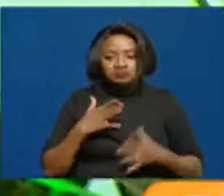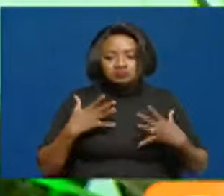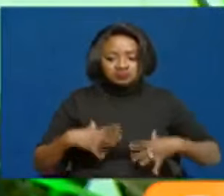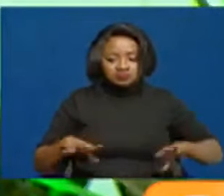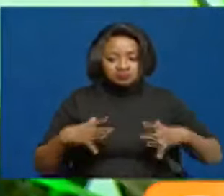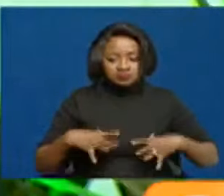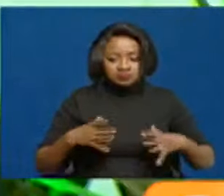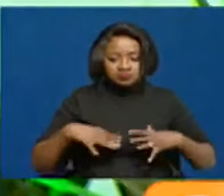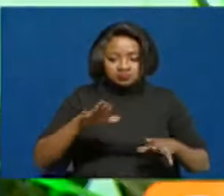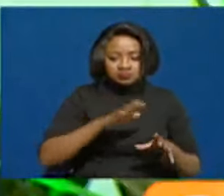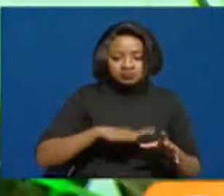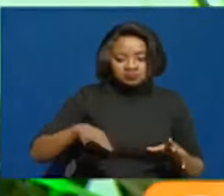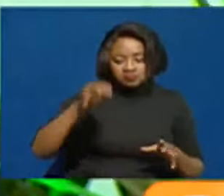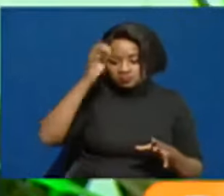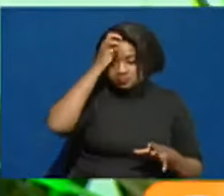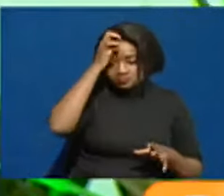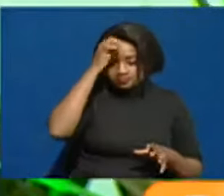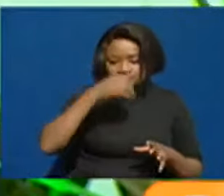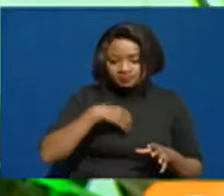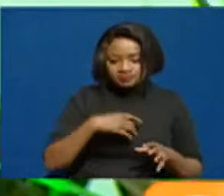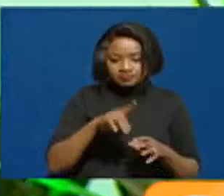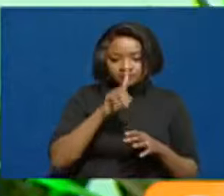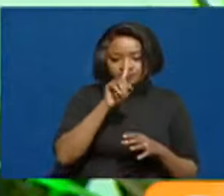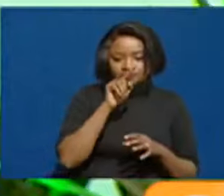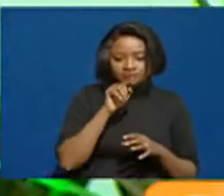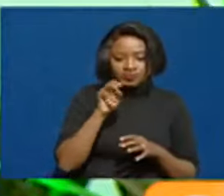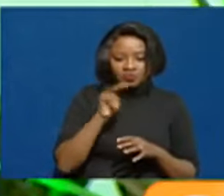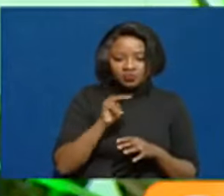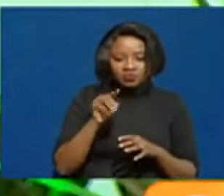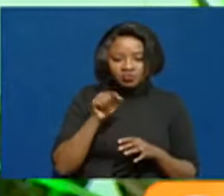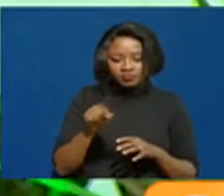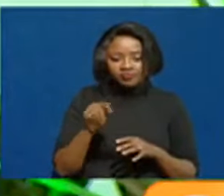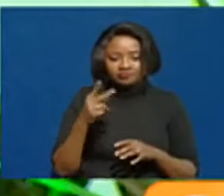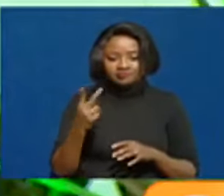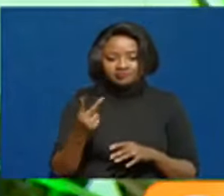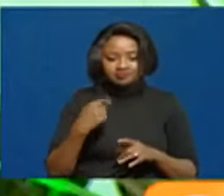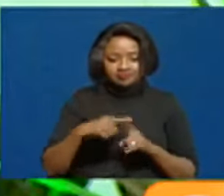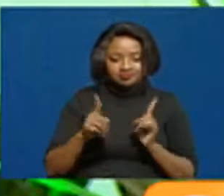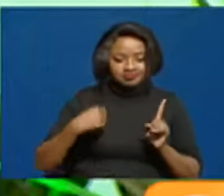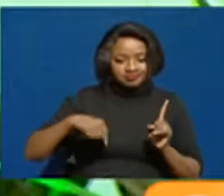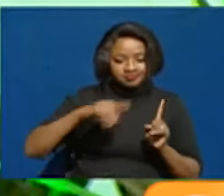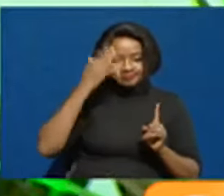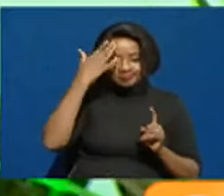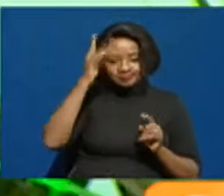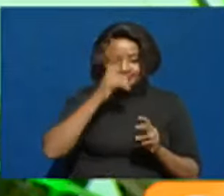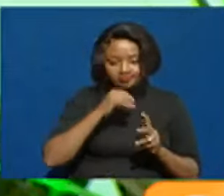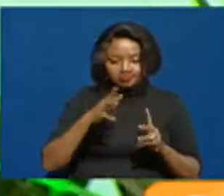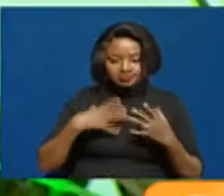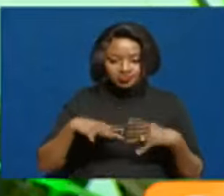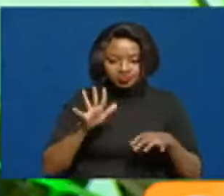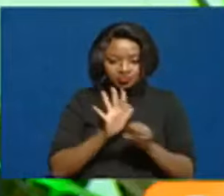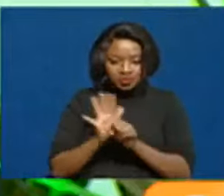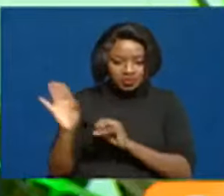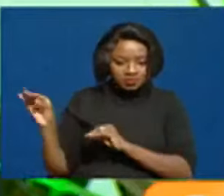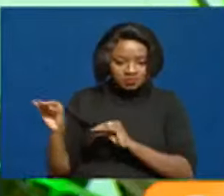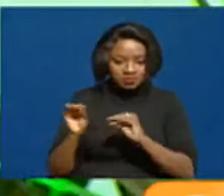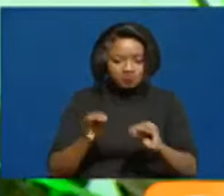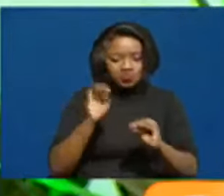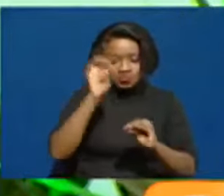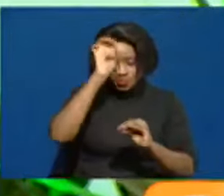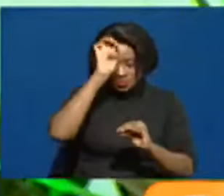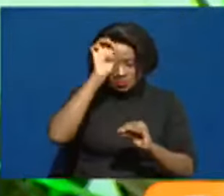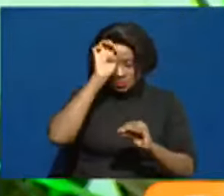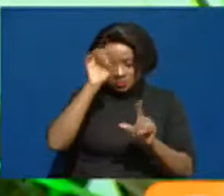entire Eldoret is around 1.2 million, but we are aware that people have been moving into Eldoret and in the urban